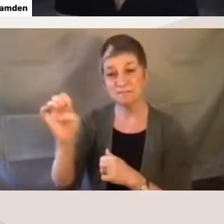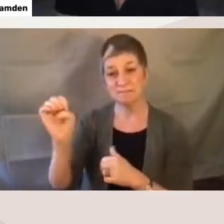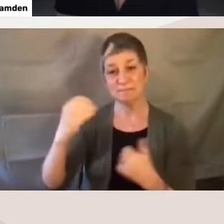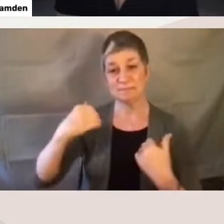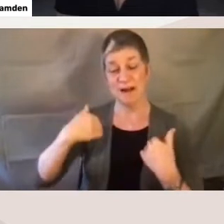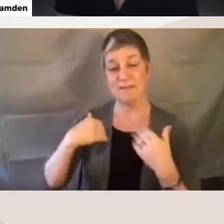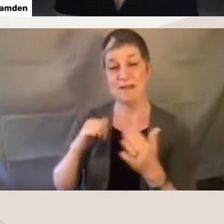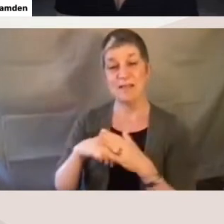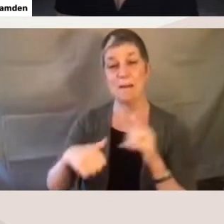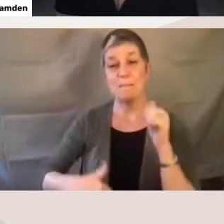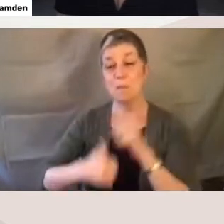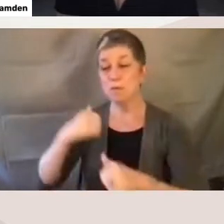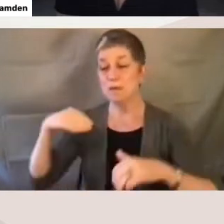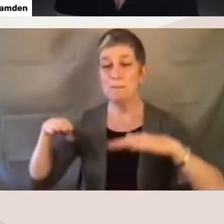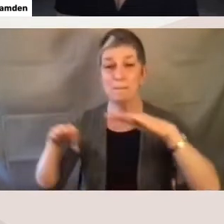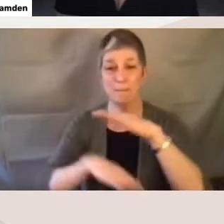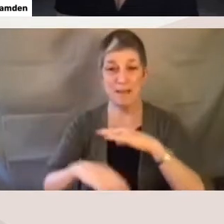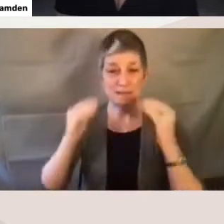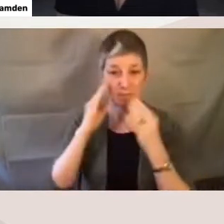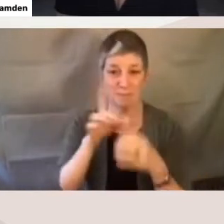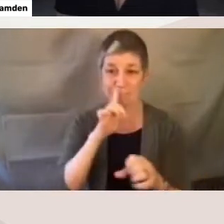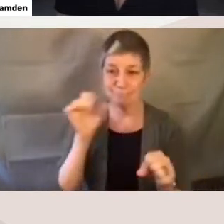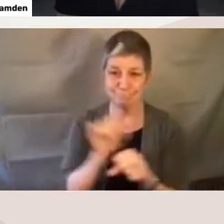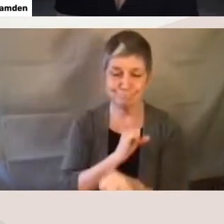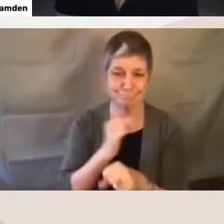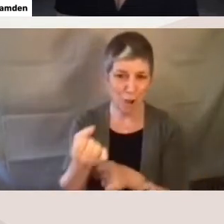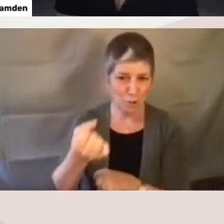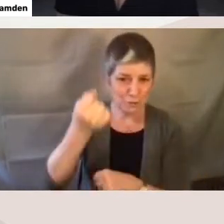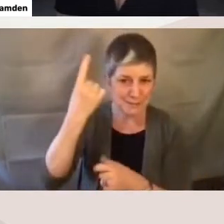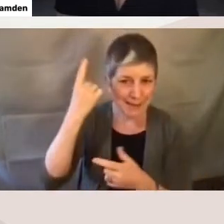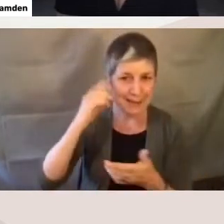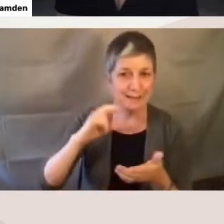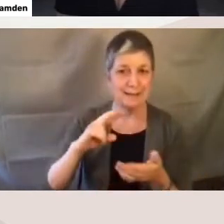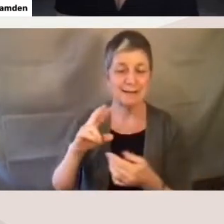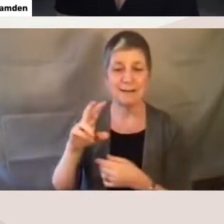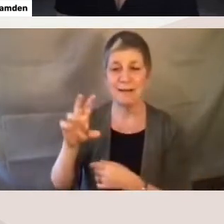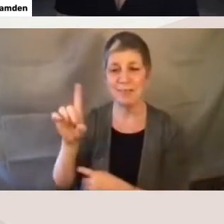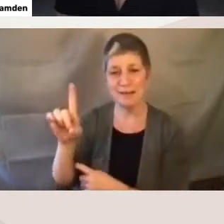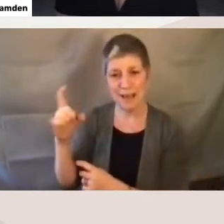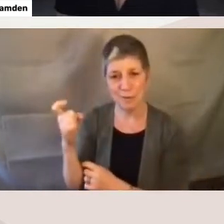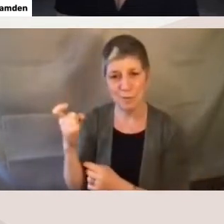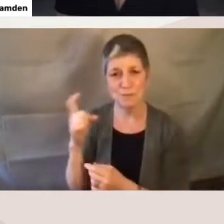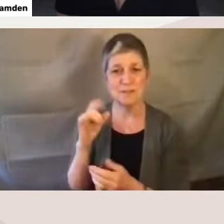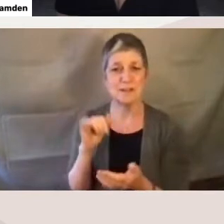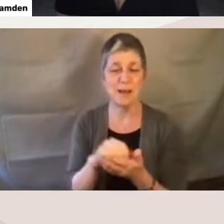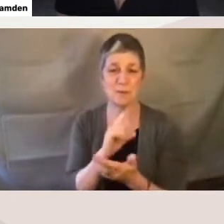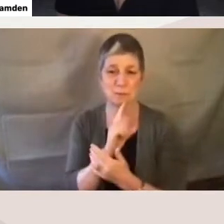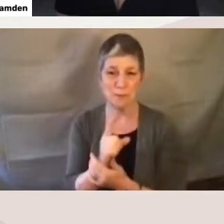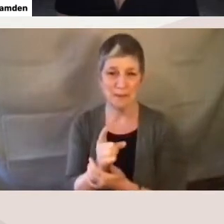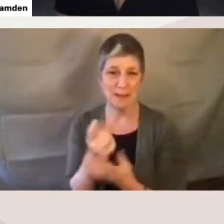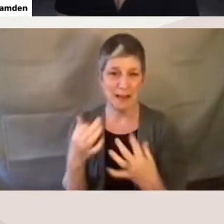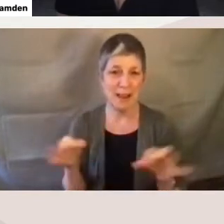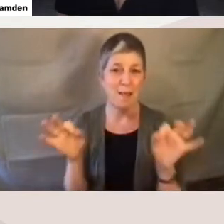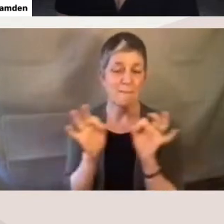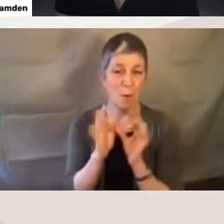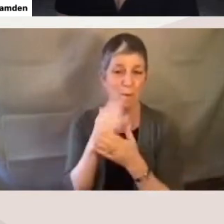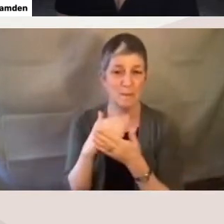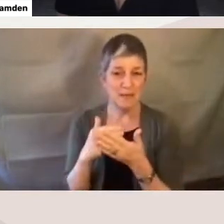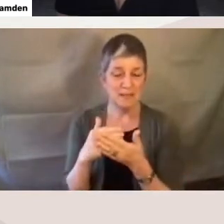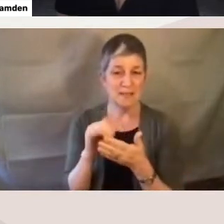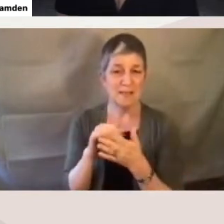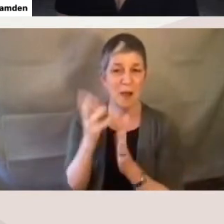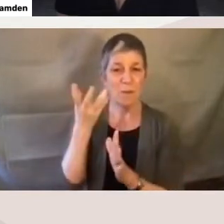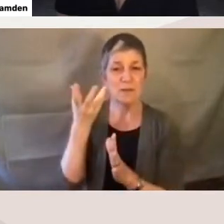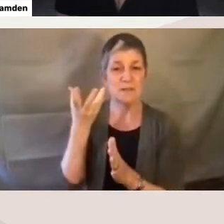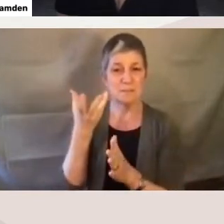basic information, really understanding what that diagnosis is, was a really important piece that was